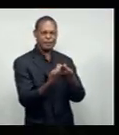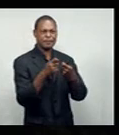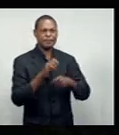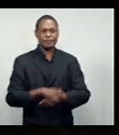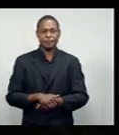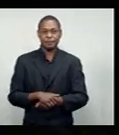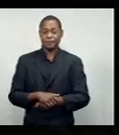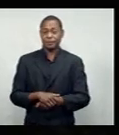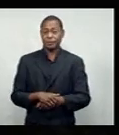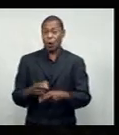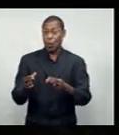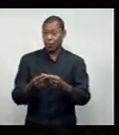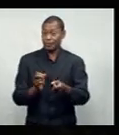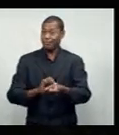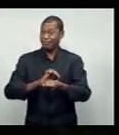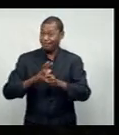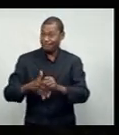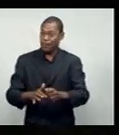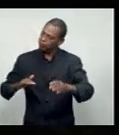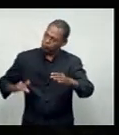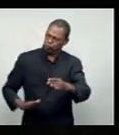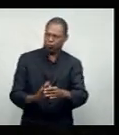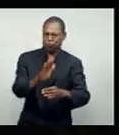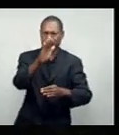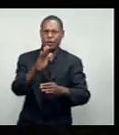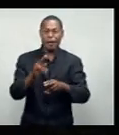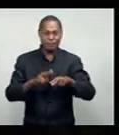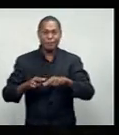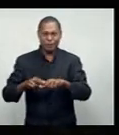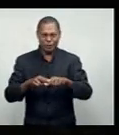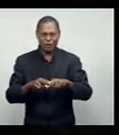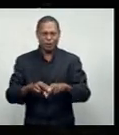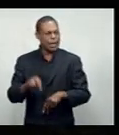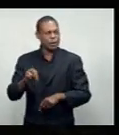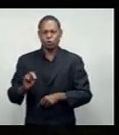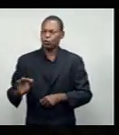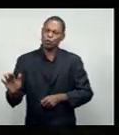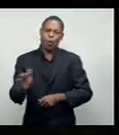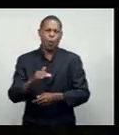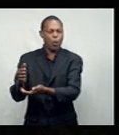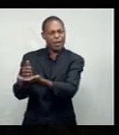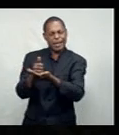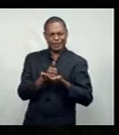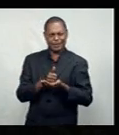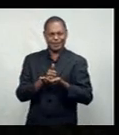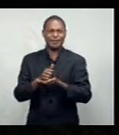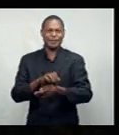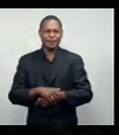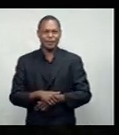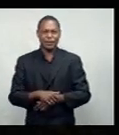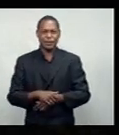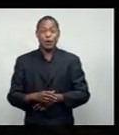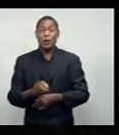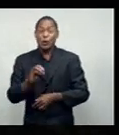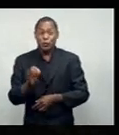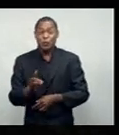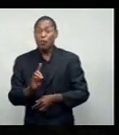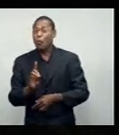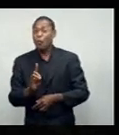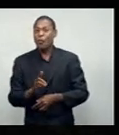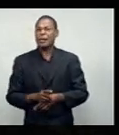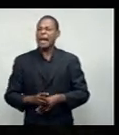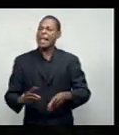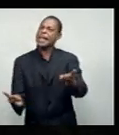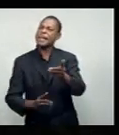the COVID-19 numbers continuing to increase for Fiji, we will need all the assistance that we can get. So this multidisciplinary